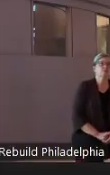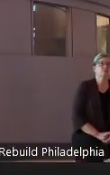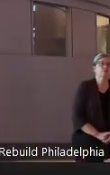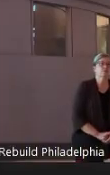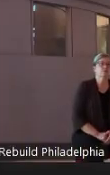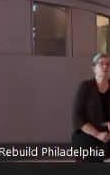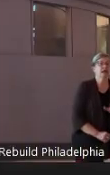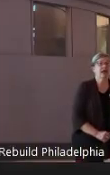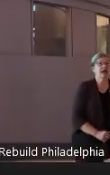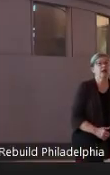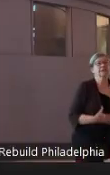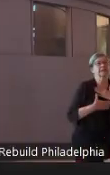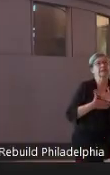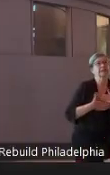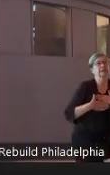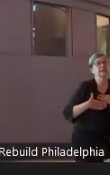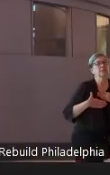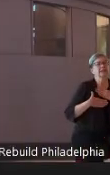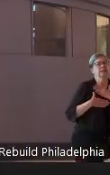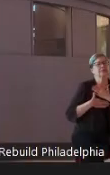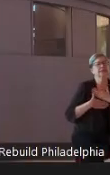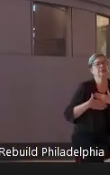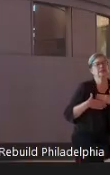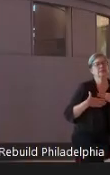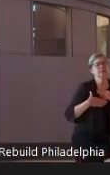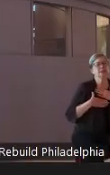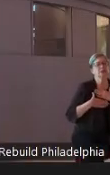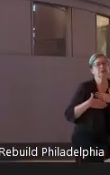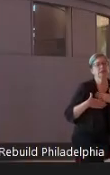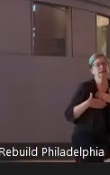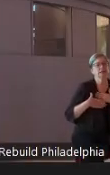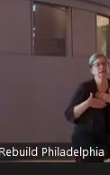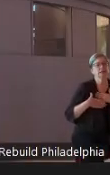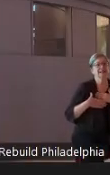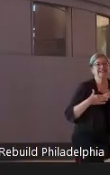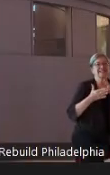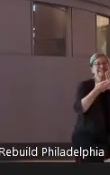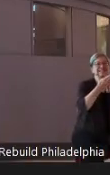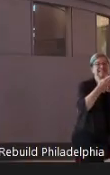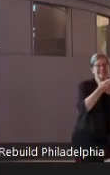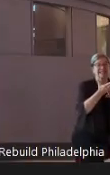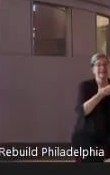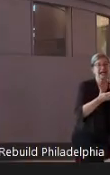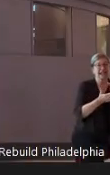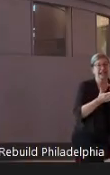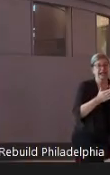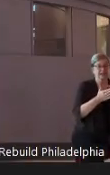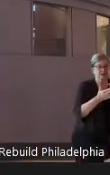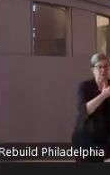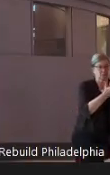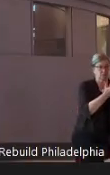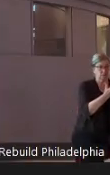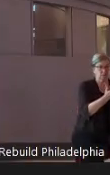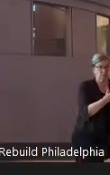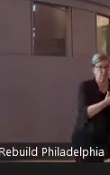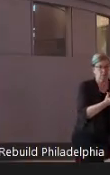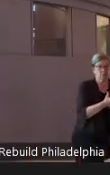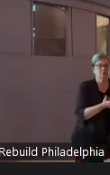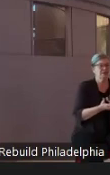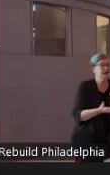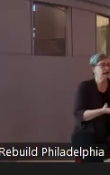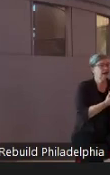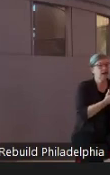you to please, please, please, please complete the sign-in sheet. Completing those sheets gives us